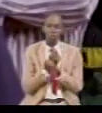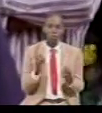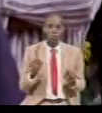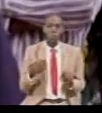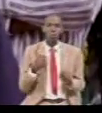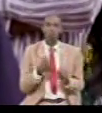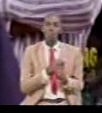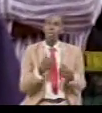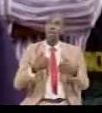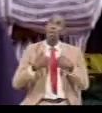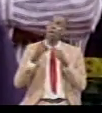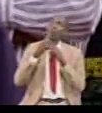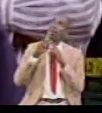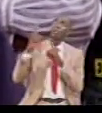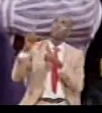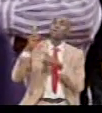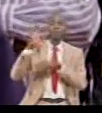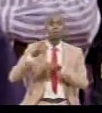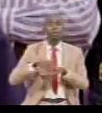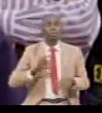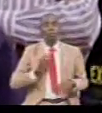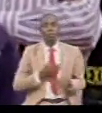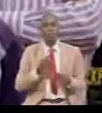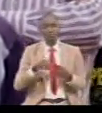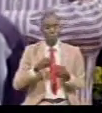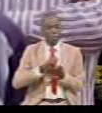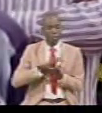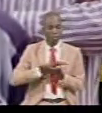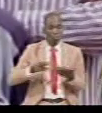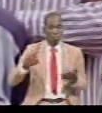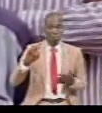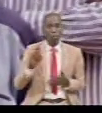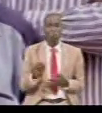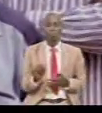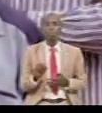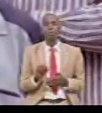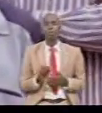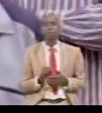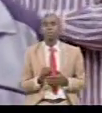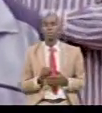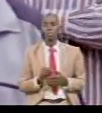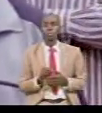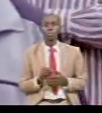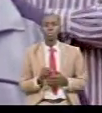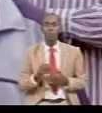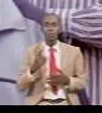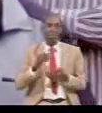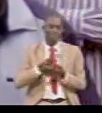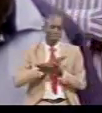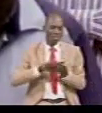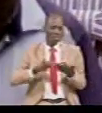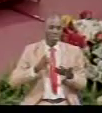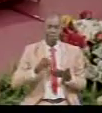responded. He calls us to sanctification, the cleansing of the